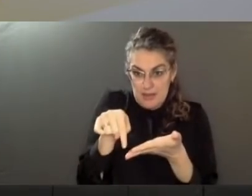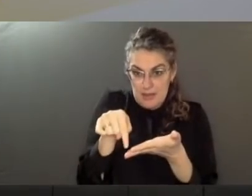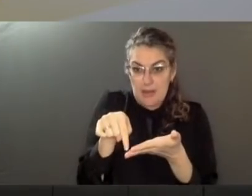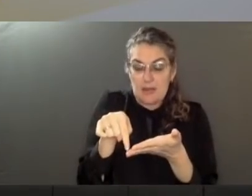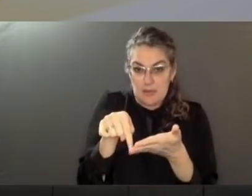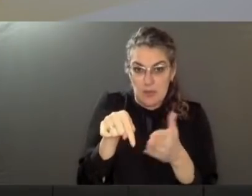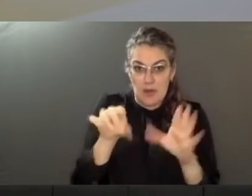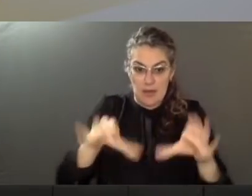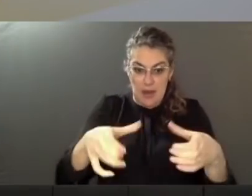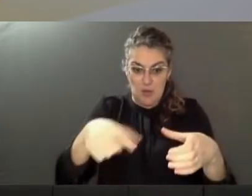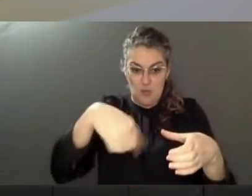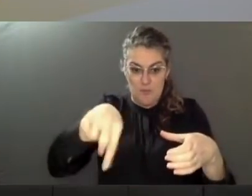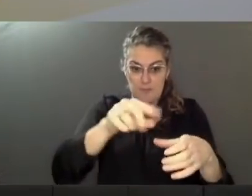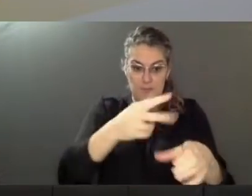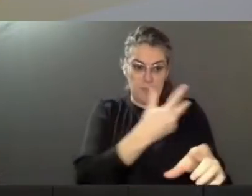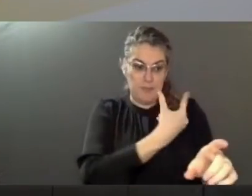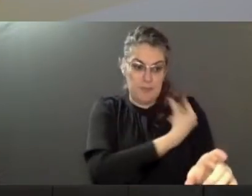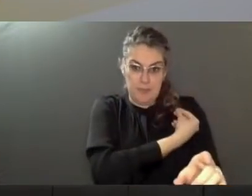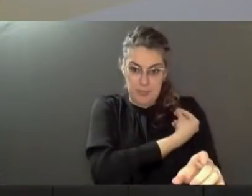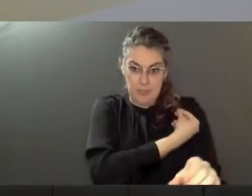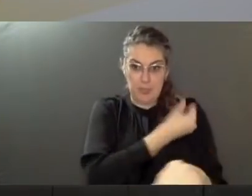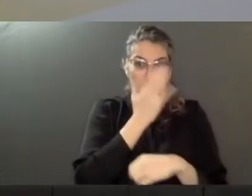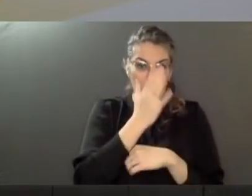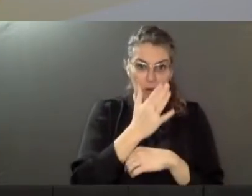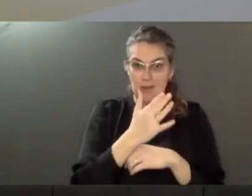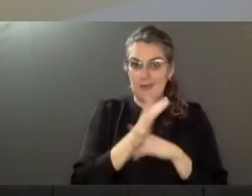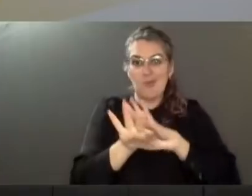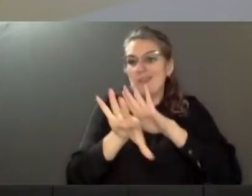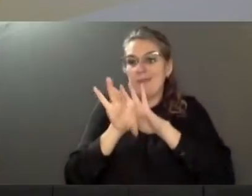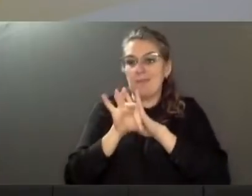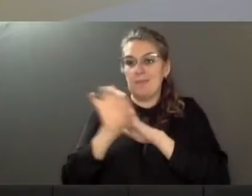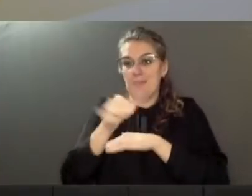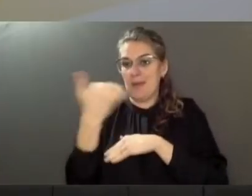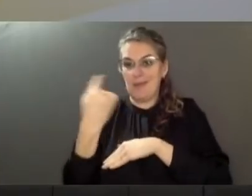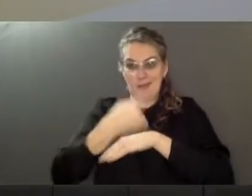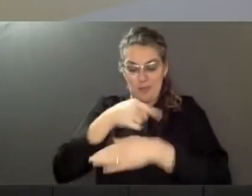and it's just a matter of organizing another date later this week.